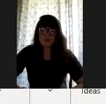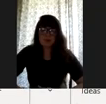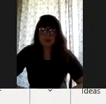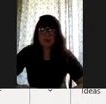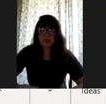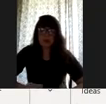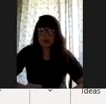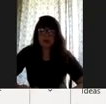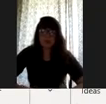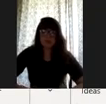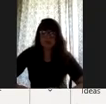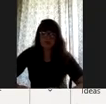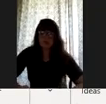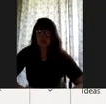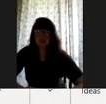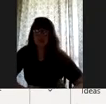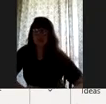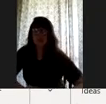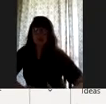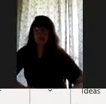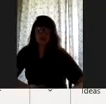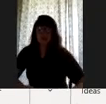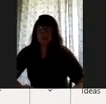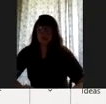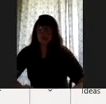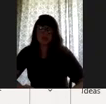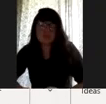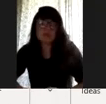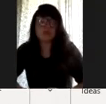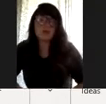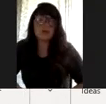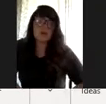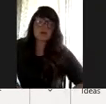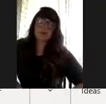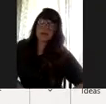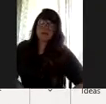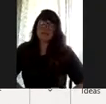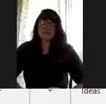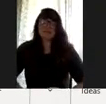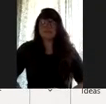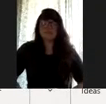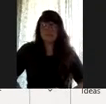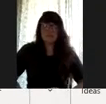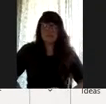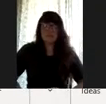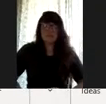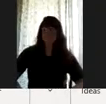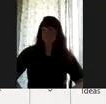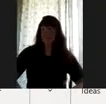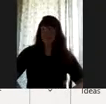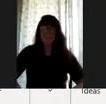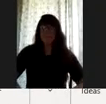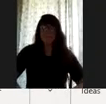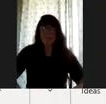I can see that. So I originally said positional, and you're saying it should be experiential. Well, okay. What part did you say was